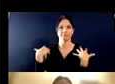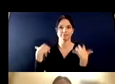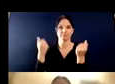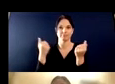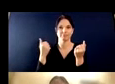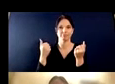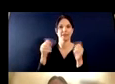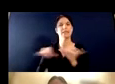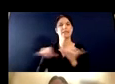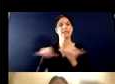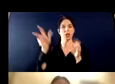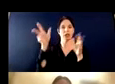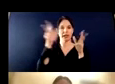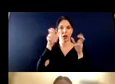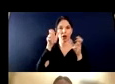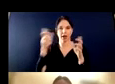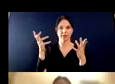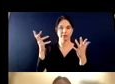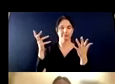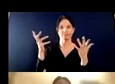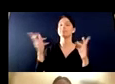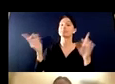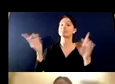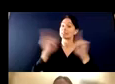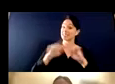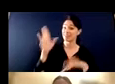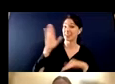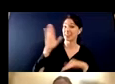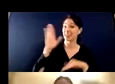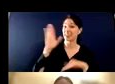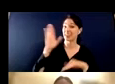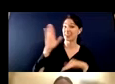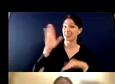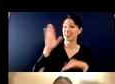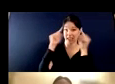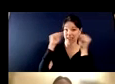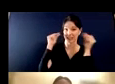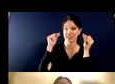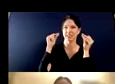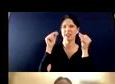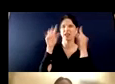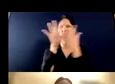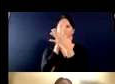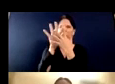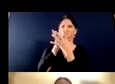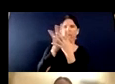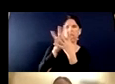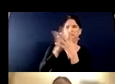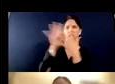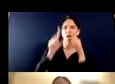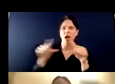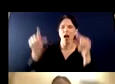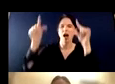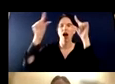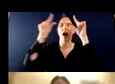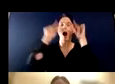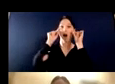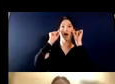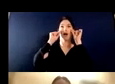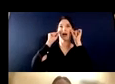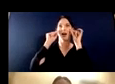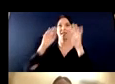different than glasses. A person has blurry vision, they can't see quite right, you put on glasses, and it's good as